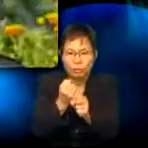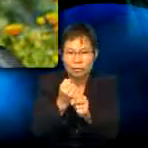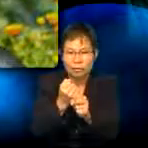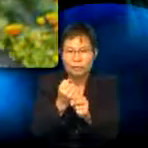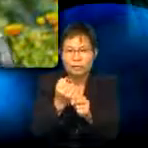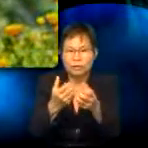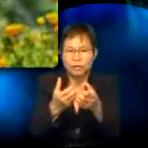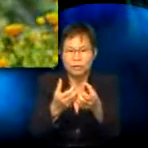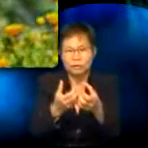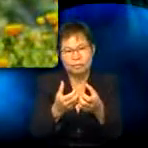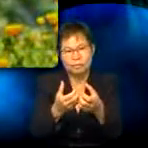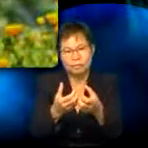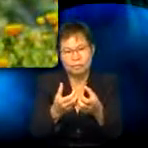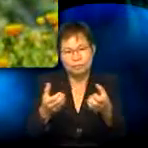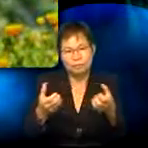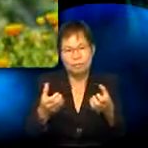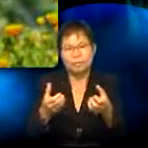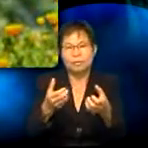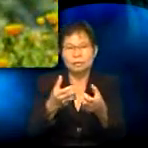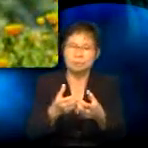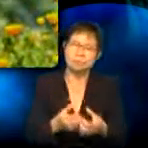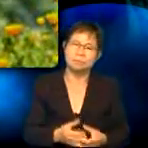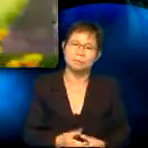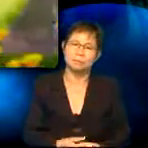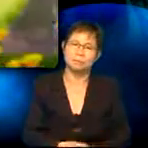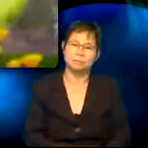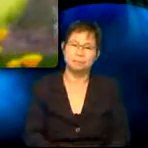divide to form the endosperm.